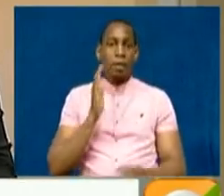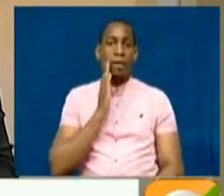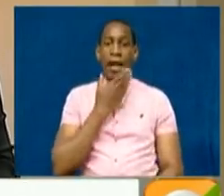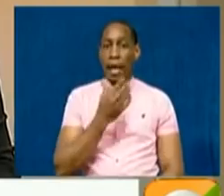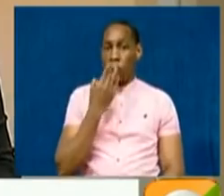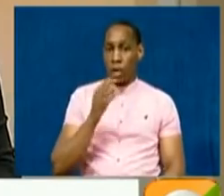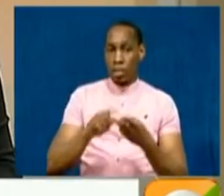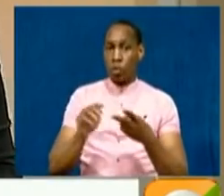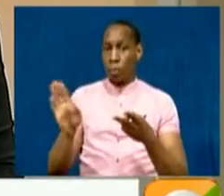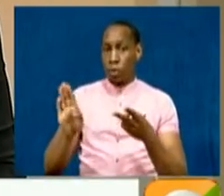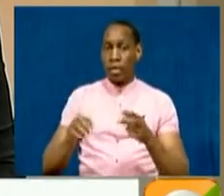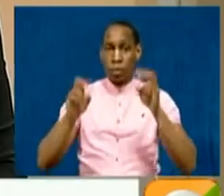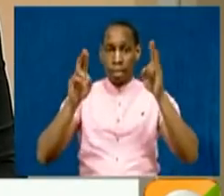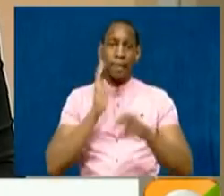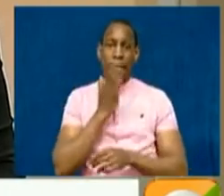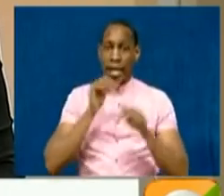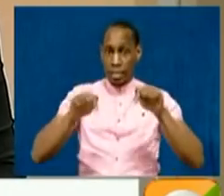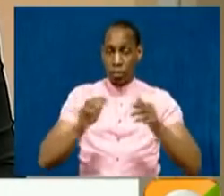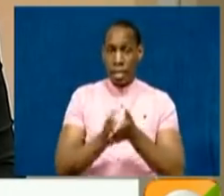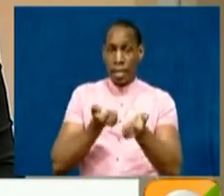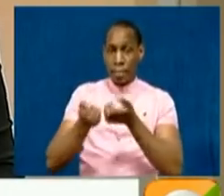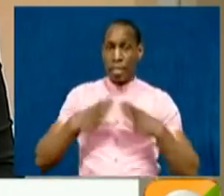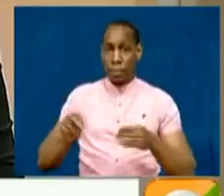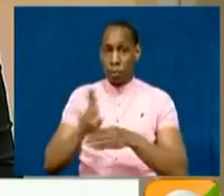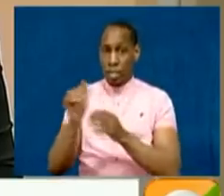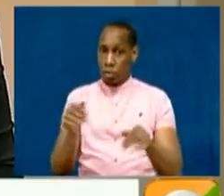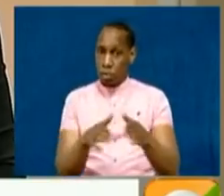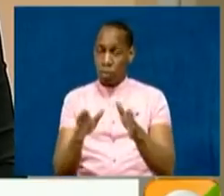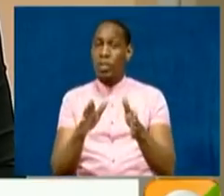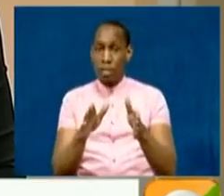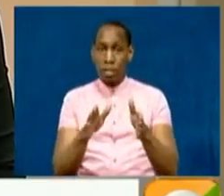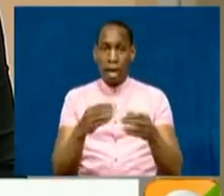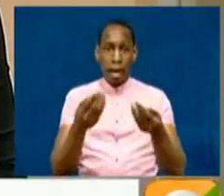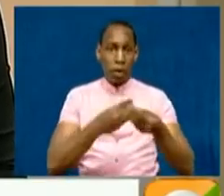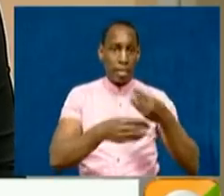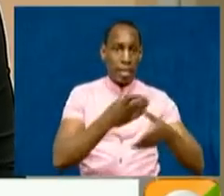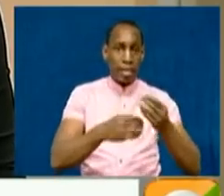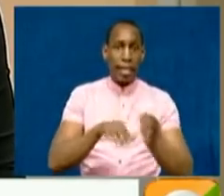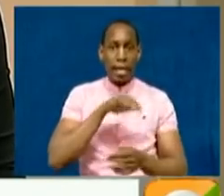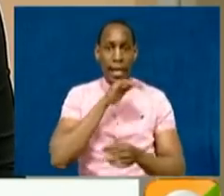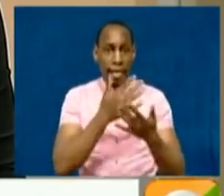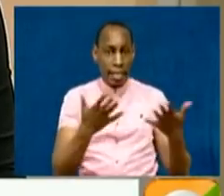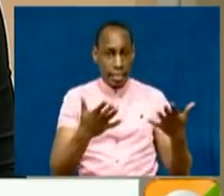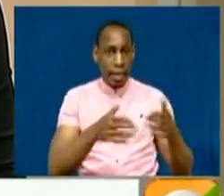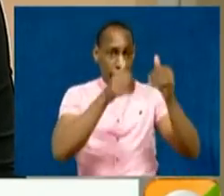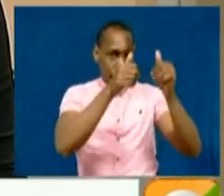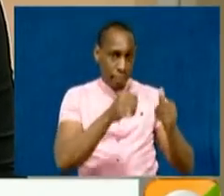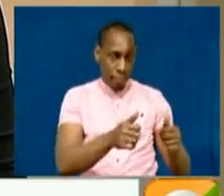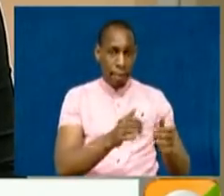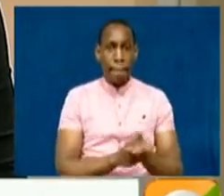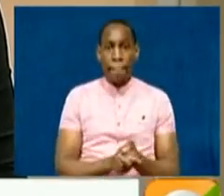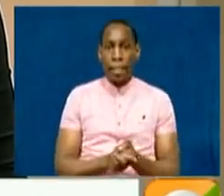and blue were the theme colors of the day, with traders also taking up the opportunity by selling Raila Odinga branded